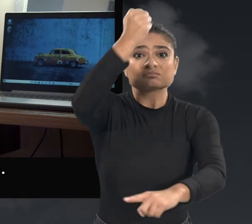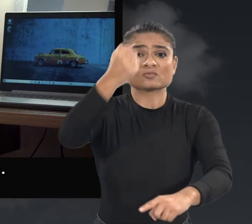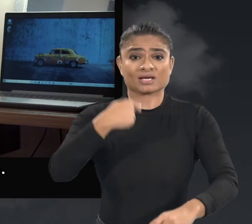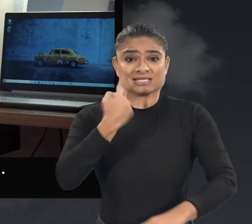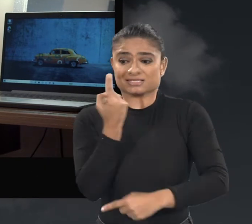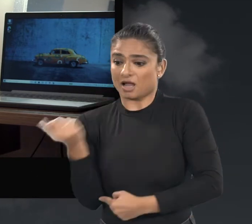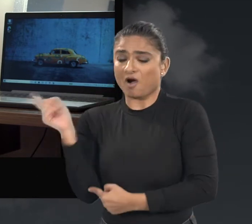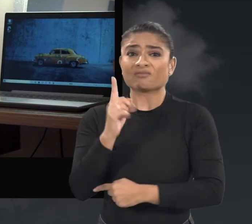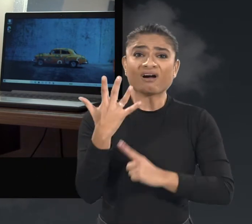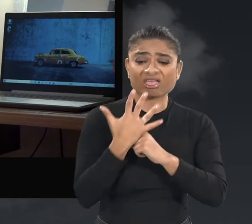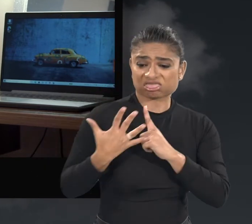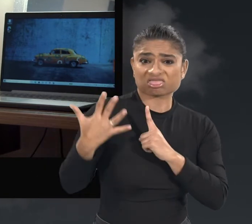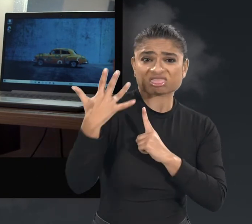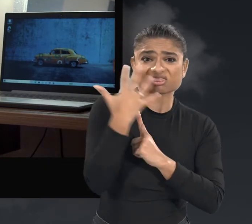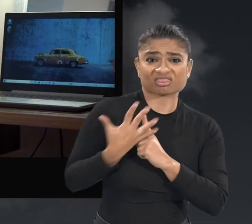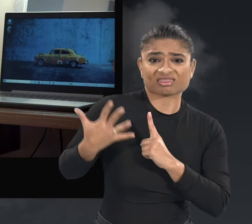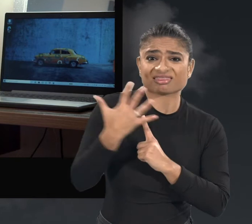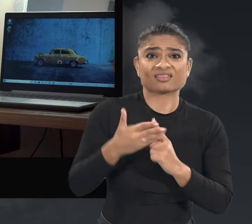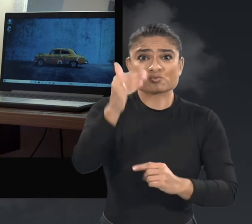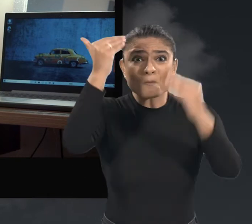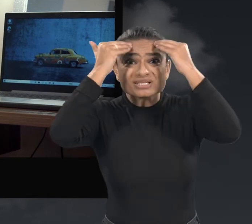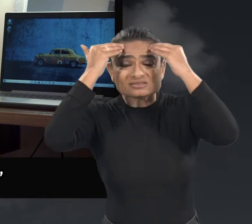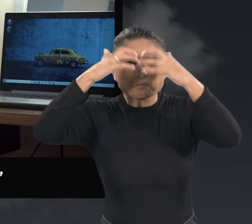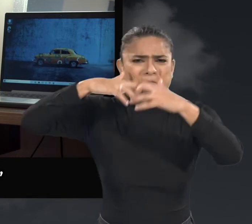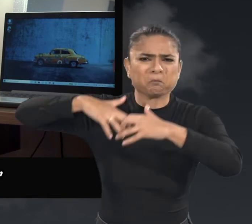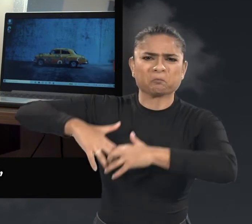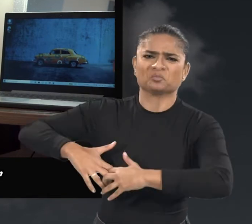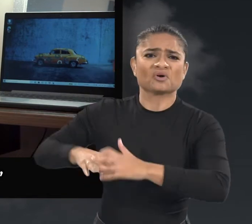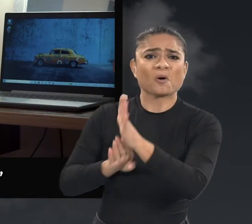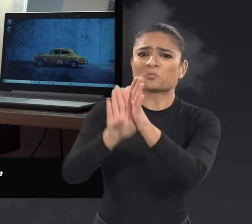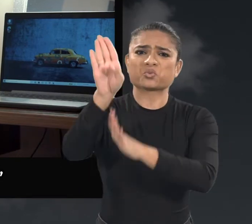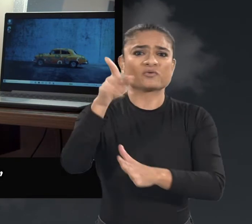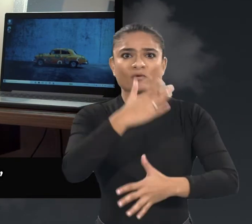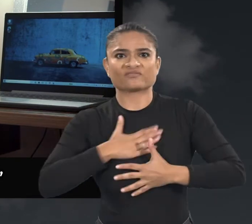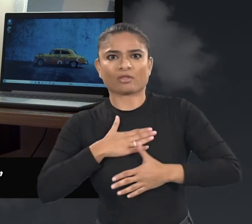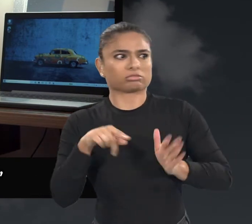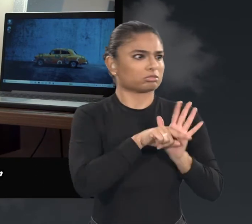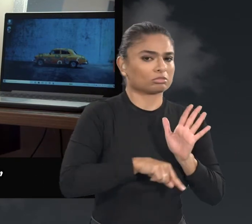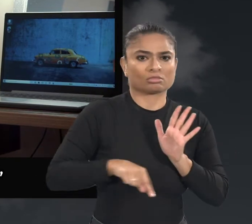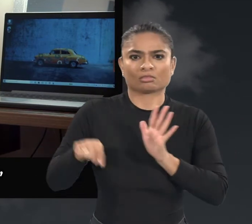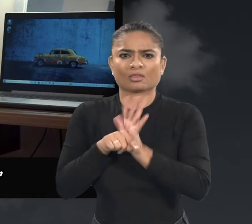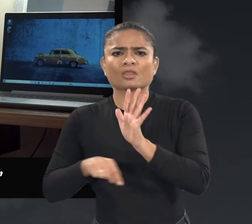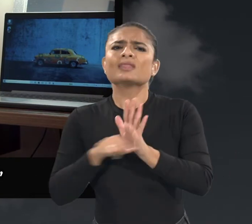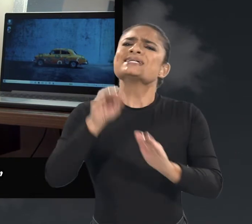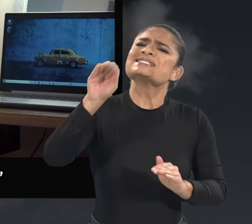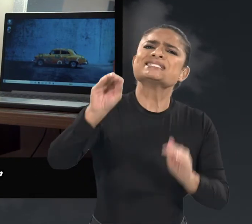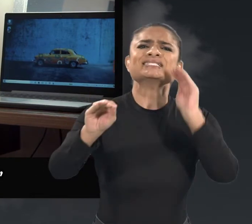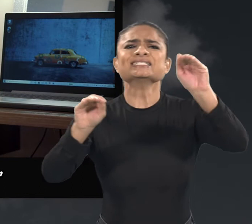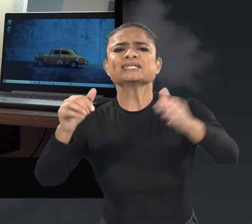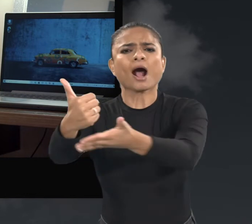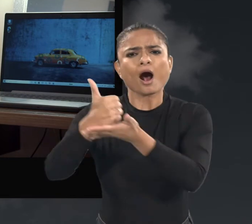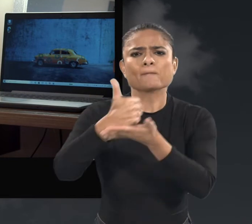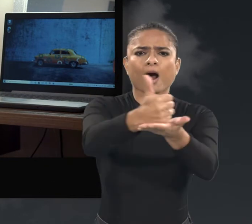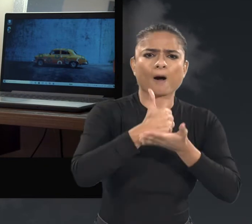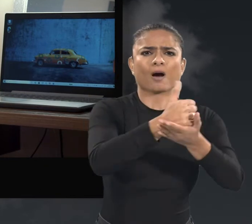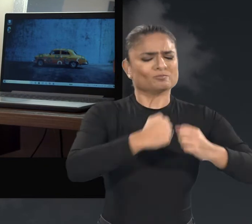uit. Want ek dink persoonlik om jouself te bejammer gaan net laat ons baie swakker doen en meer hulp nodig.